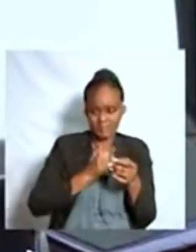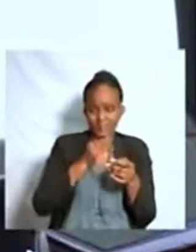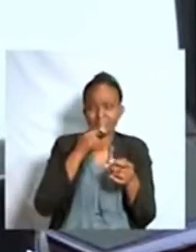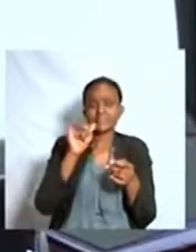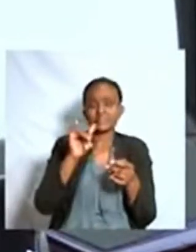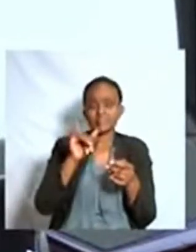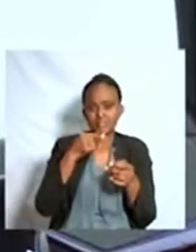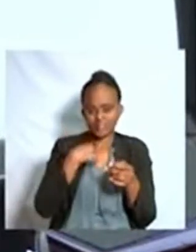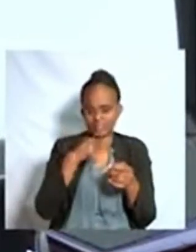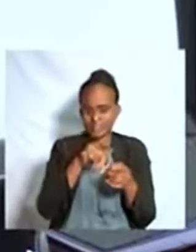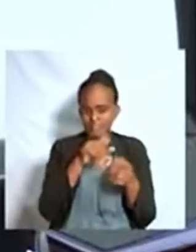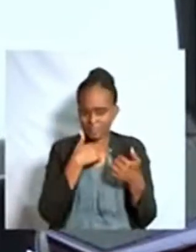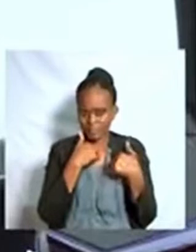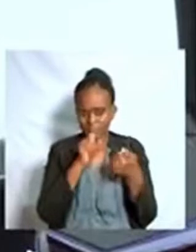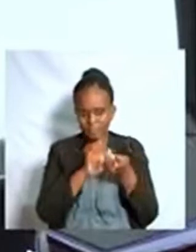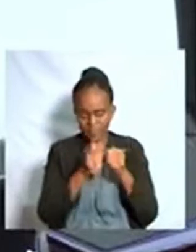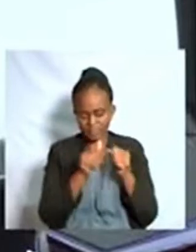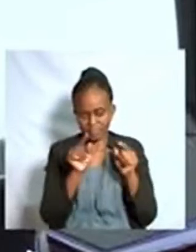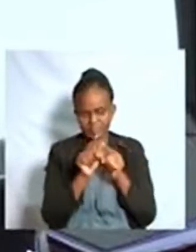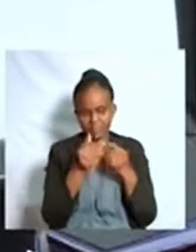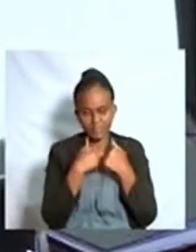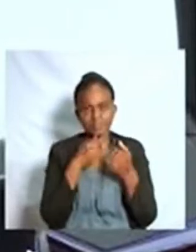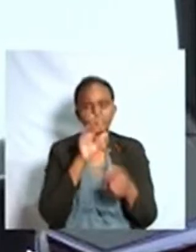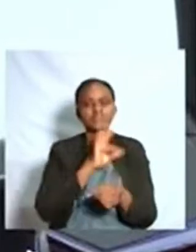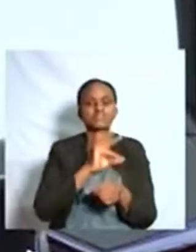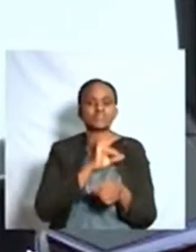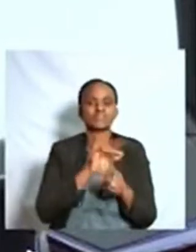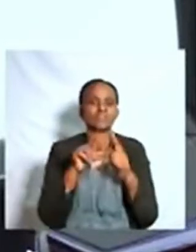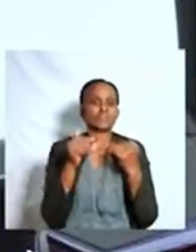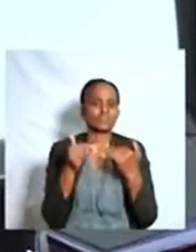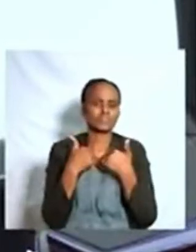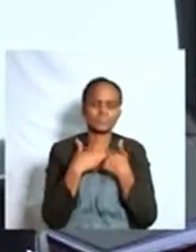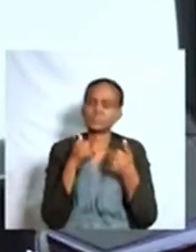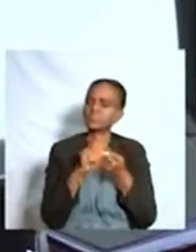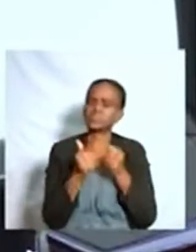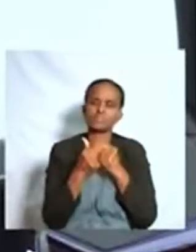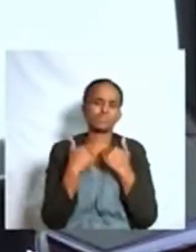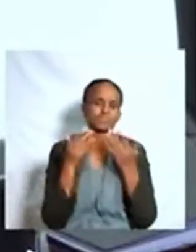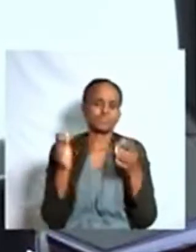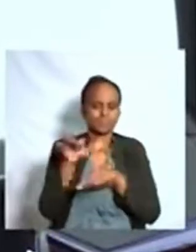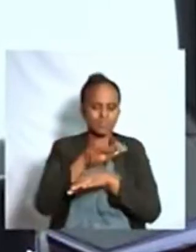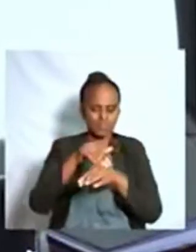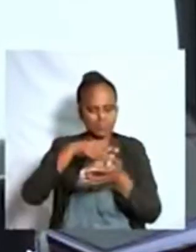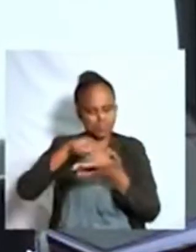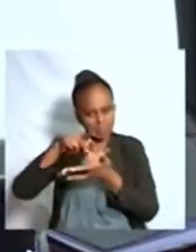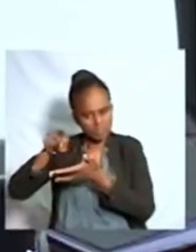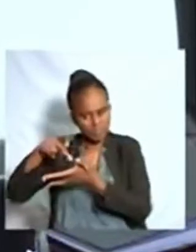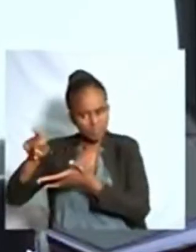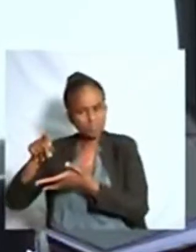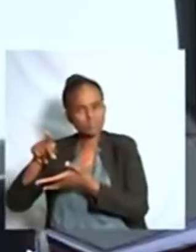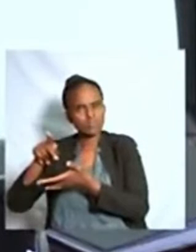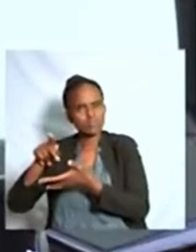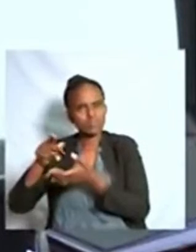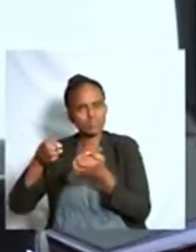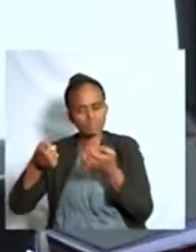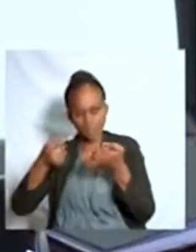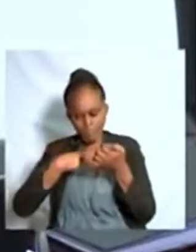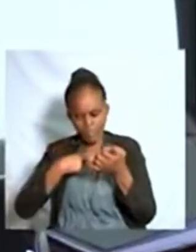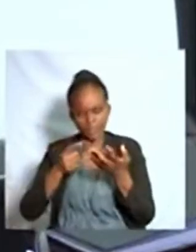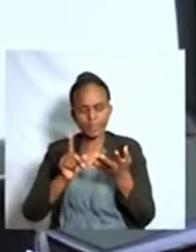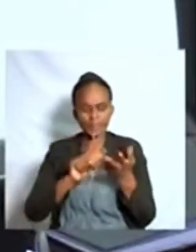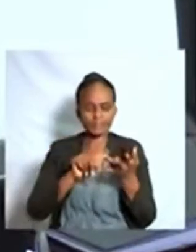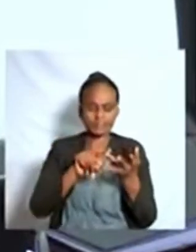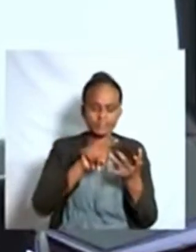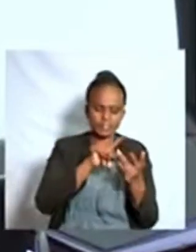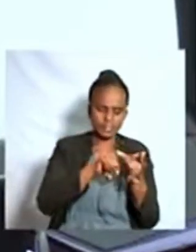here there was a problem, and there will be some narration. But now there is no narration, it's just overpayment. Even me, when I'm counting money, I want